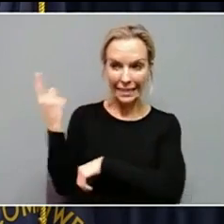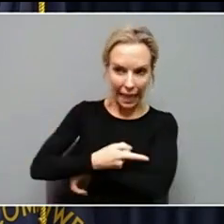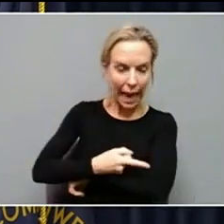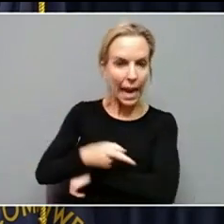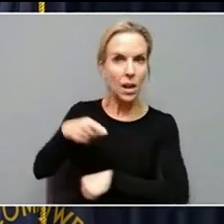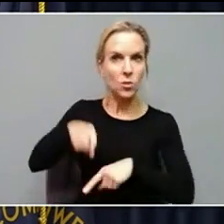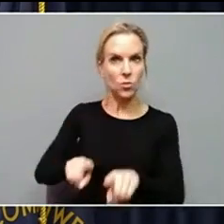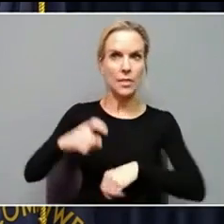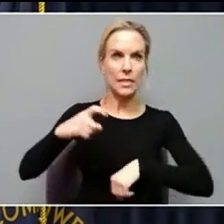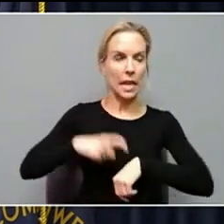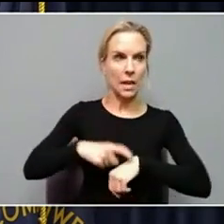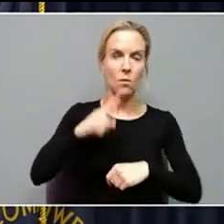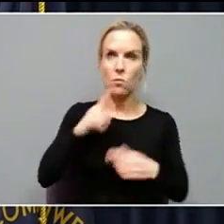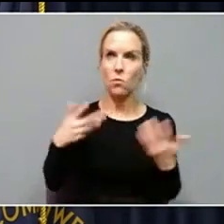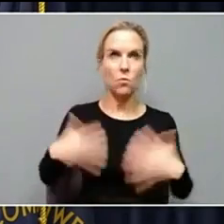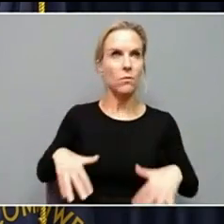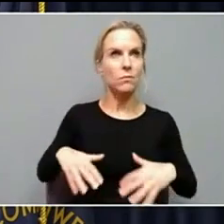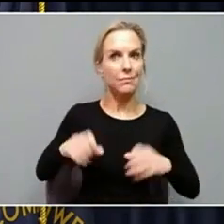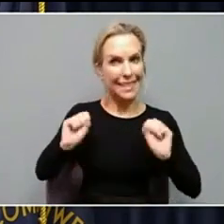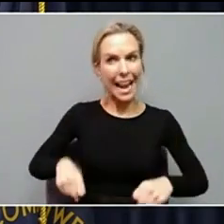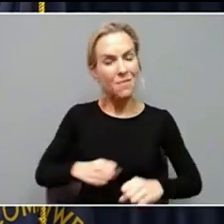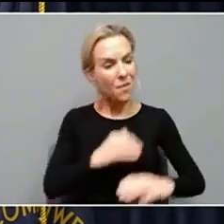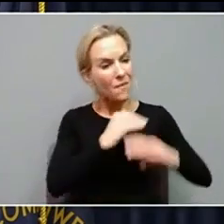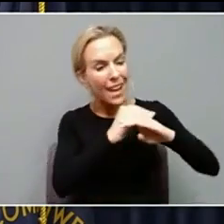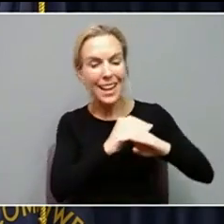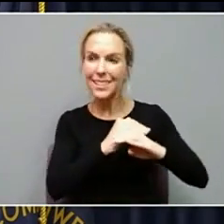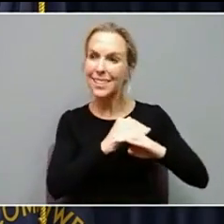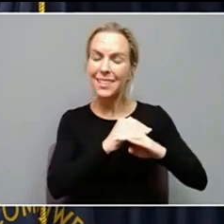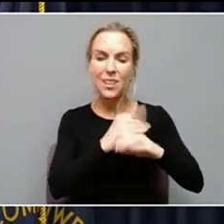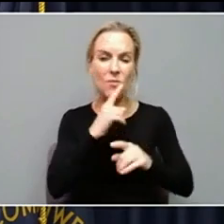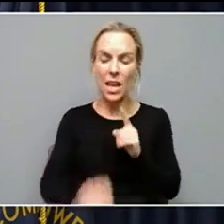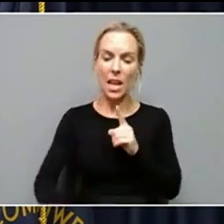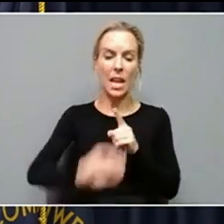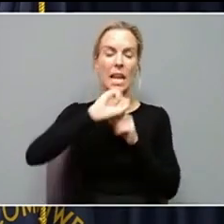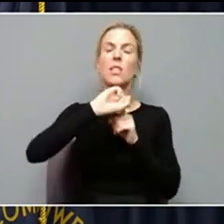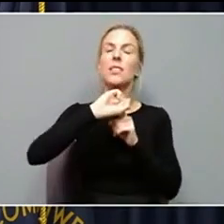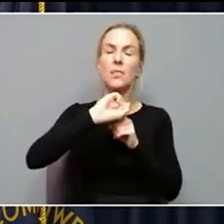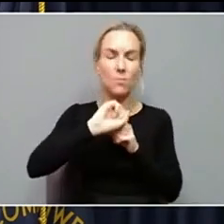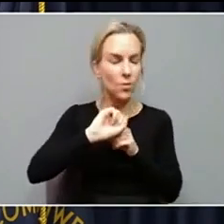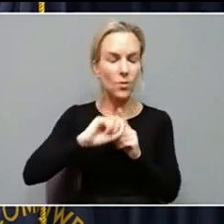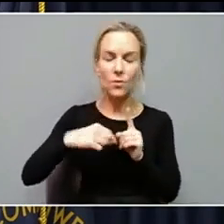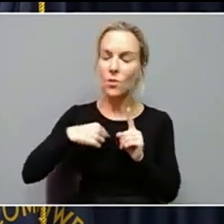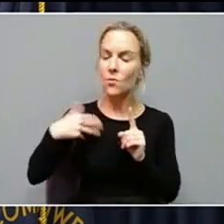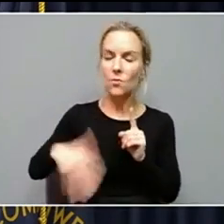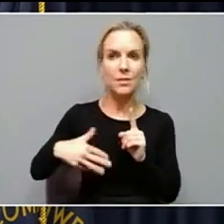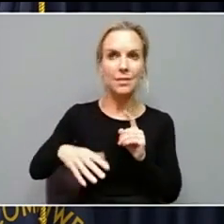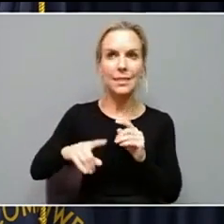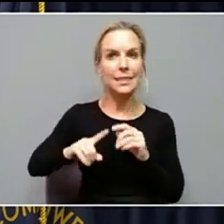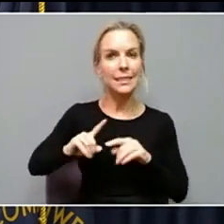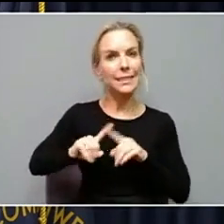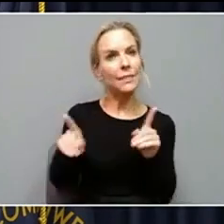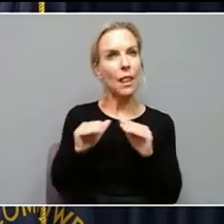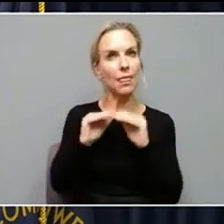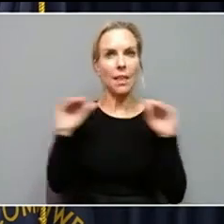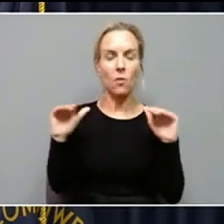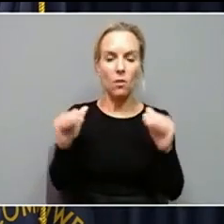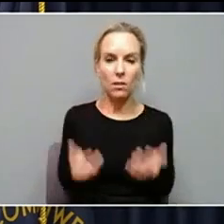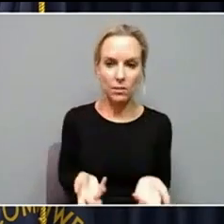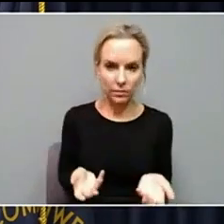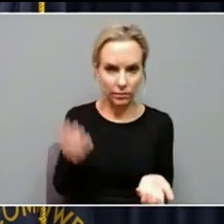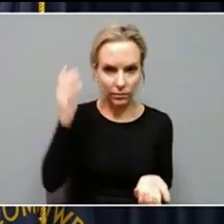entirely preventable just hits you on an entirely different level. We